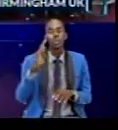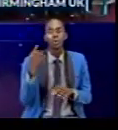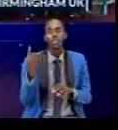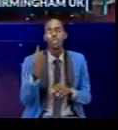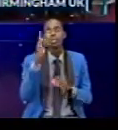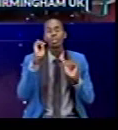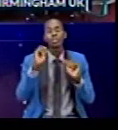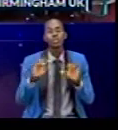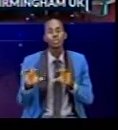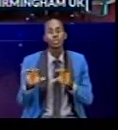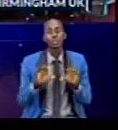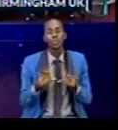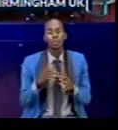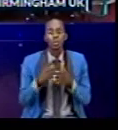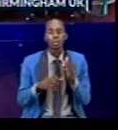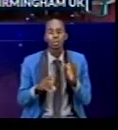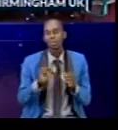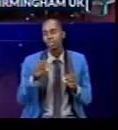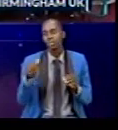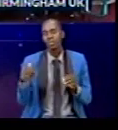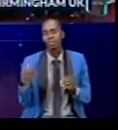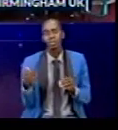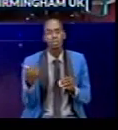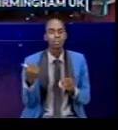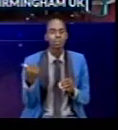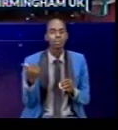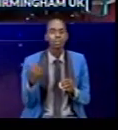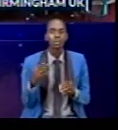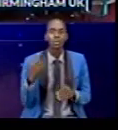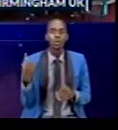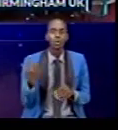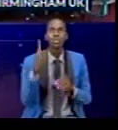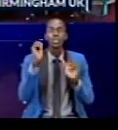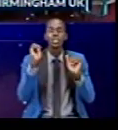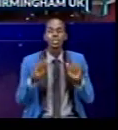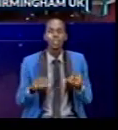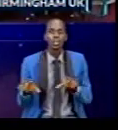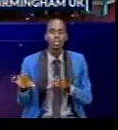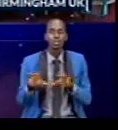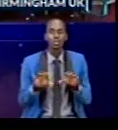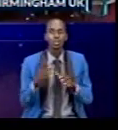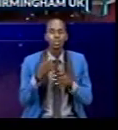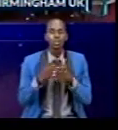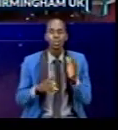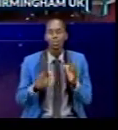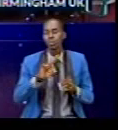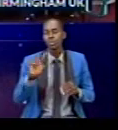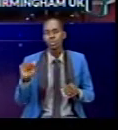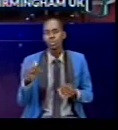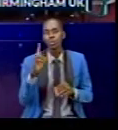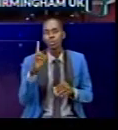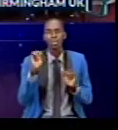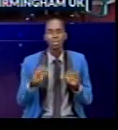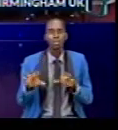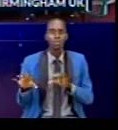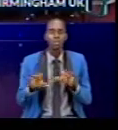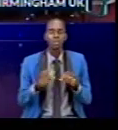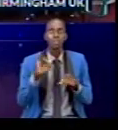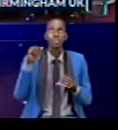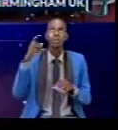Only you can change any situation at all, Jehovah. Only you can do. You are God. What no man can